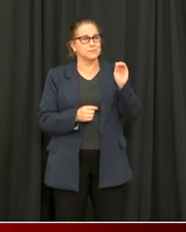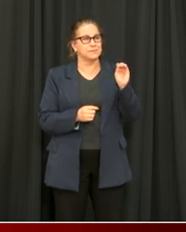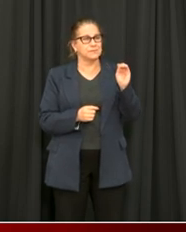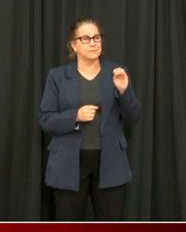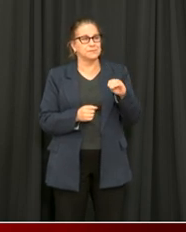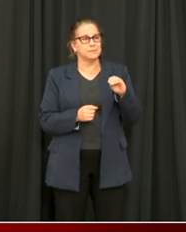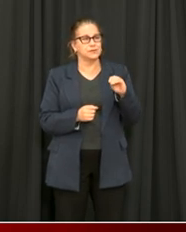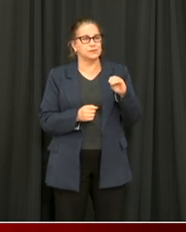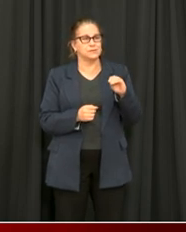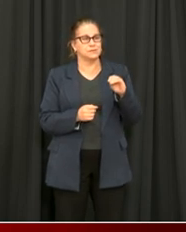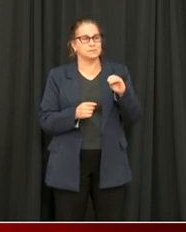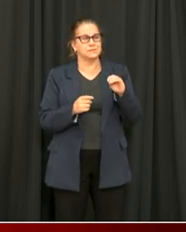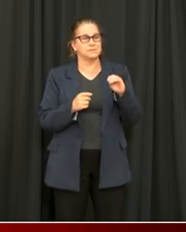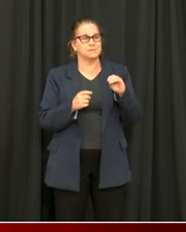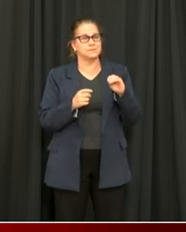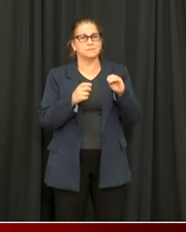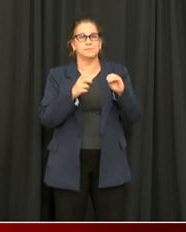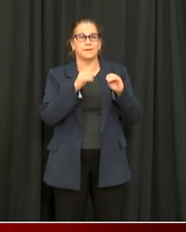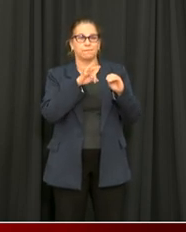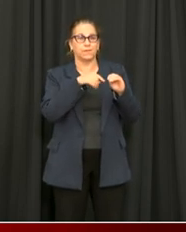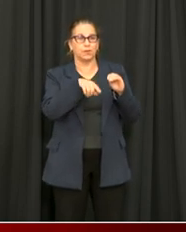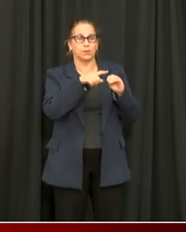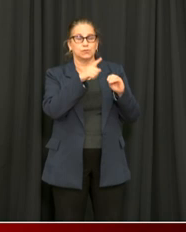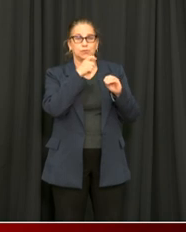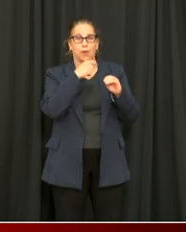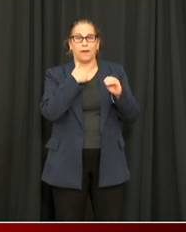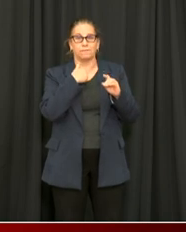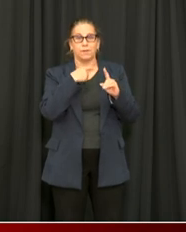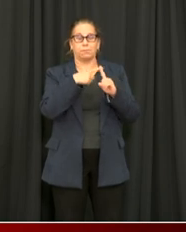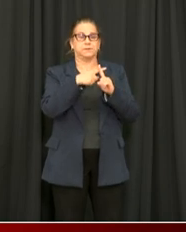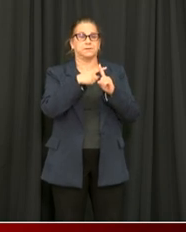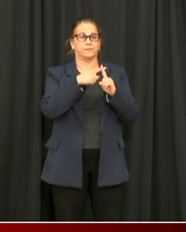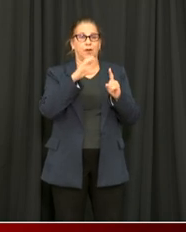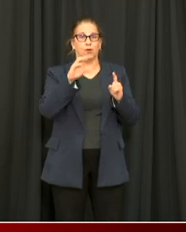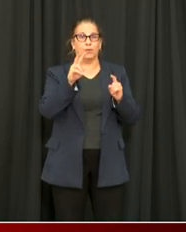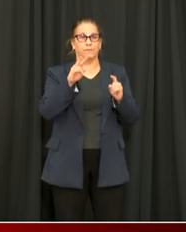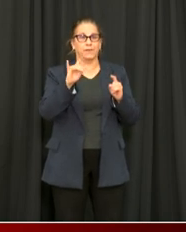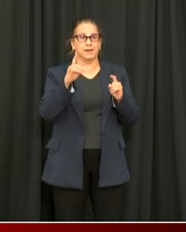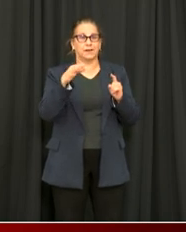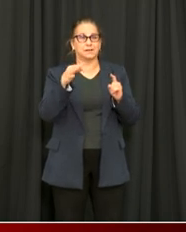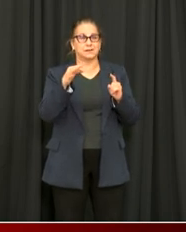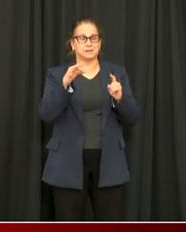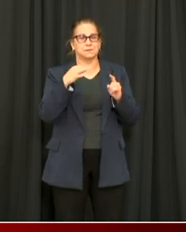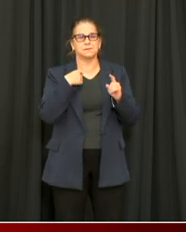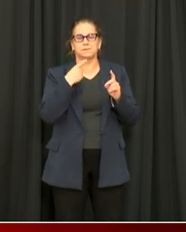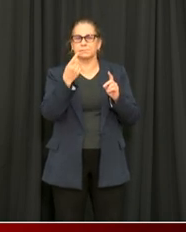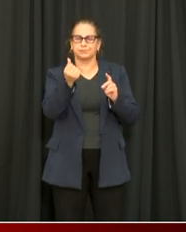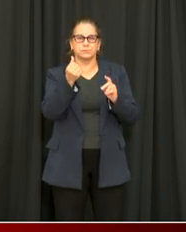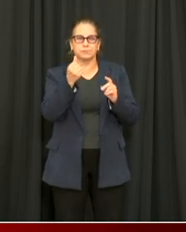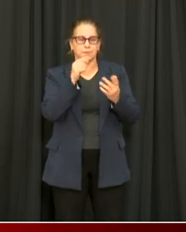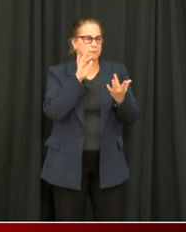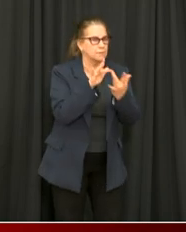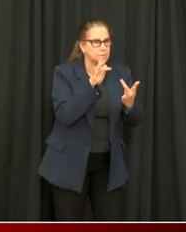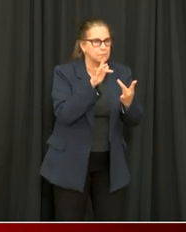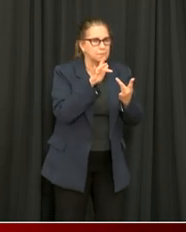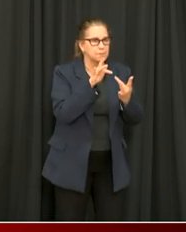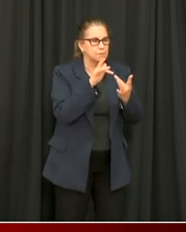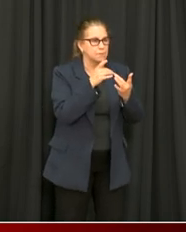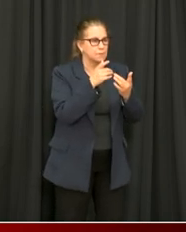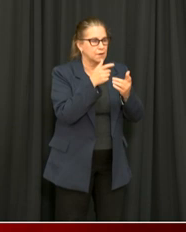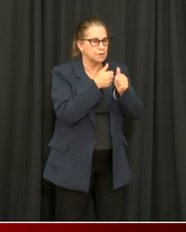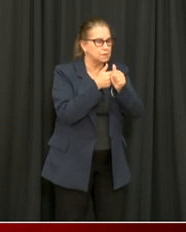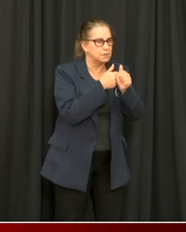positive cases within 1 day of us being notified of their case. So we calculate this metric on